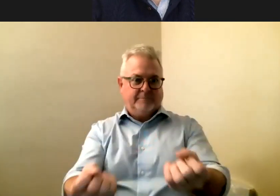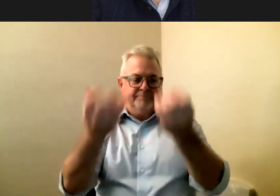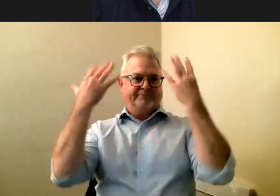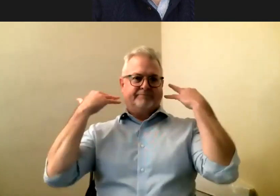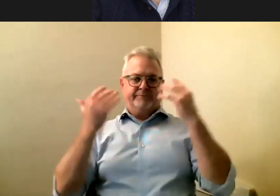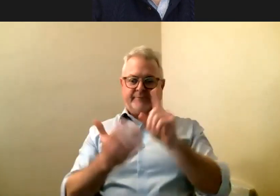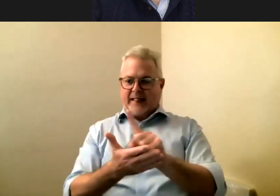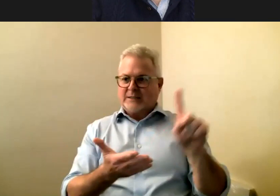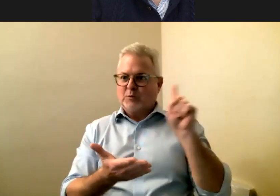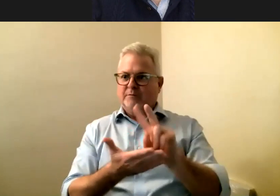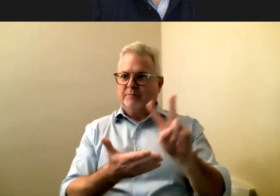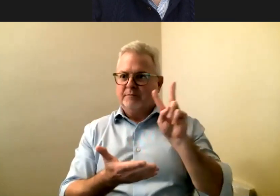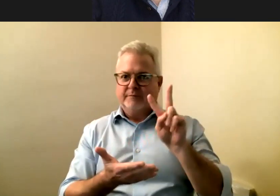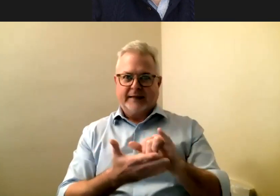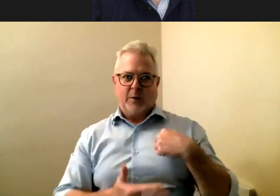In